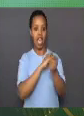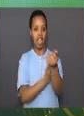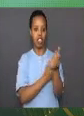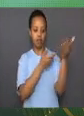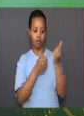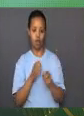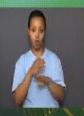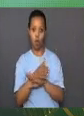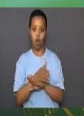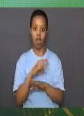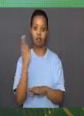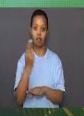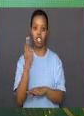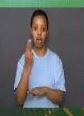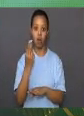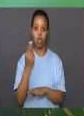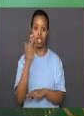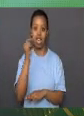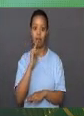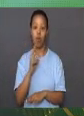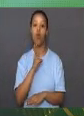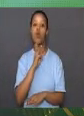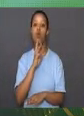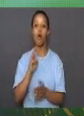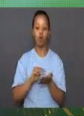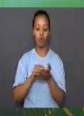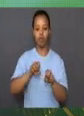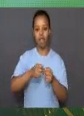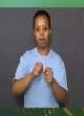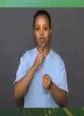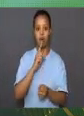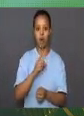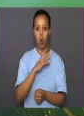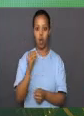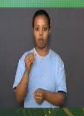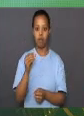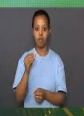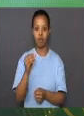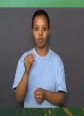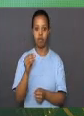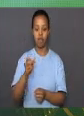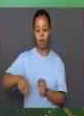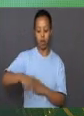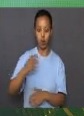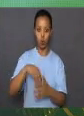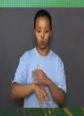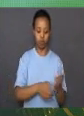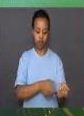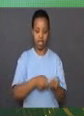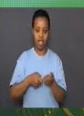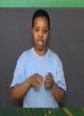is used to break down water molecules which have been absorbed in plants